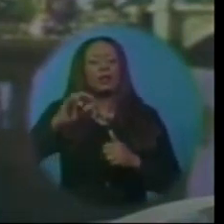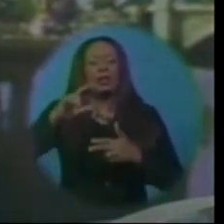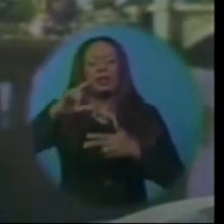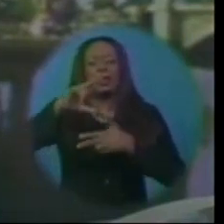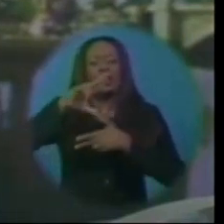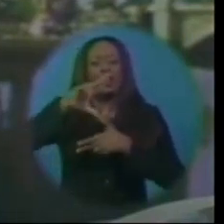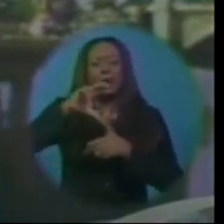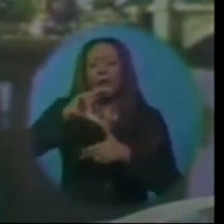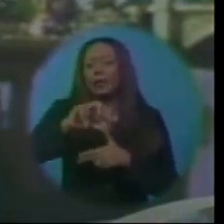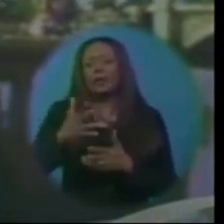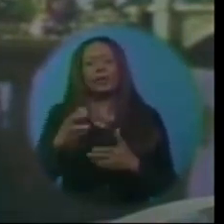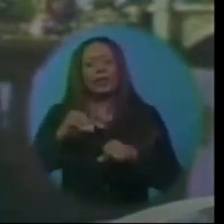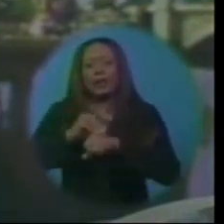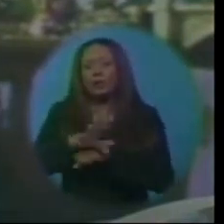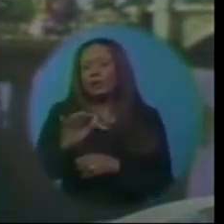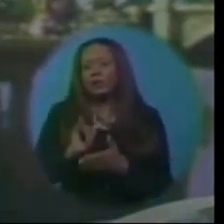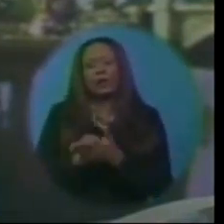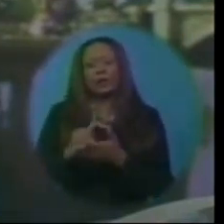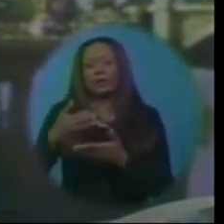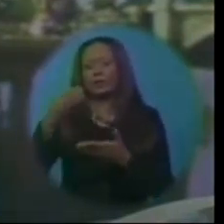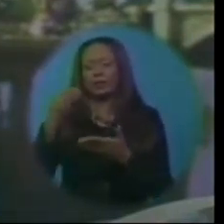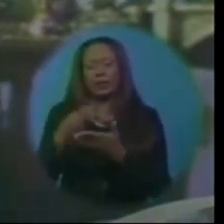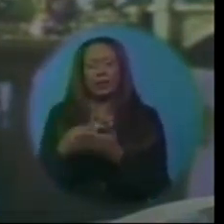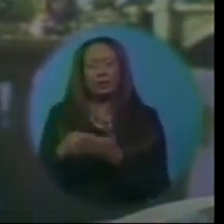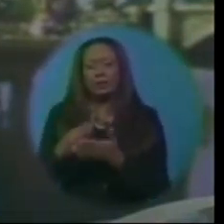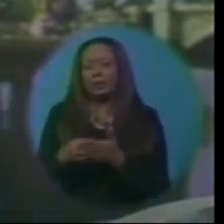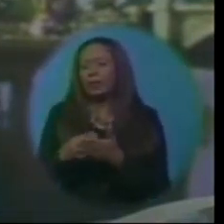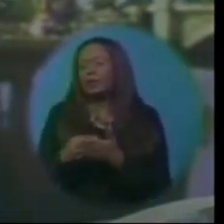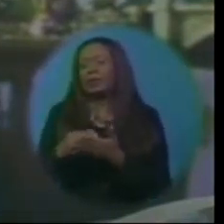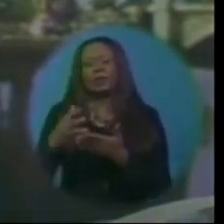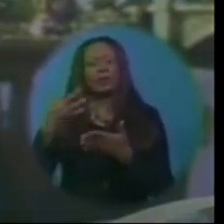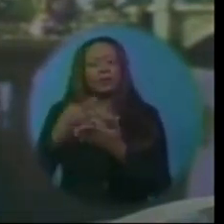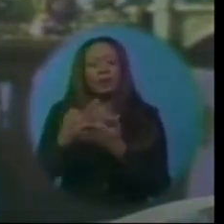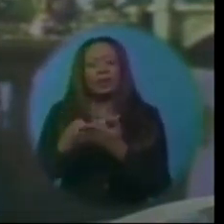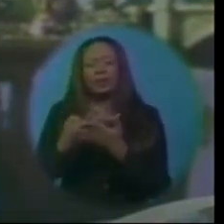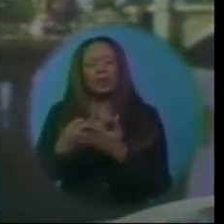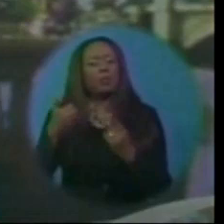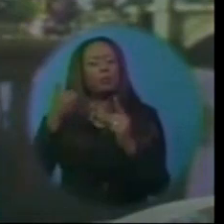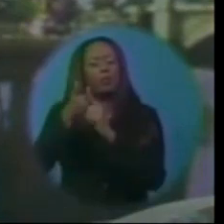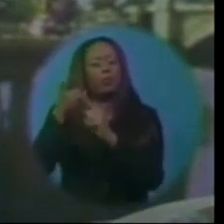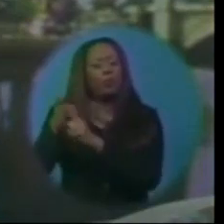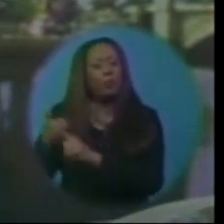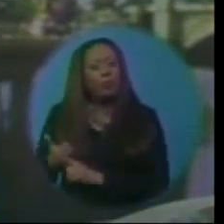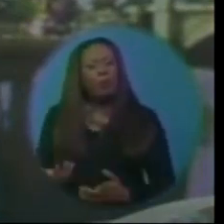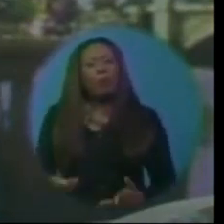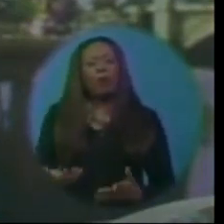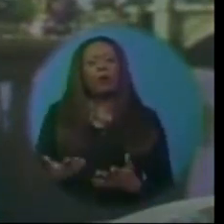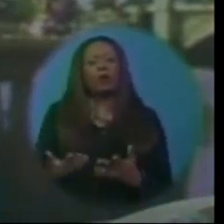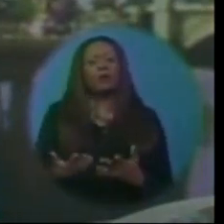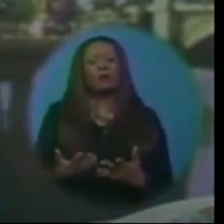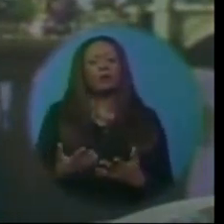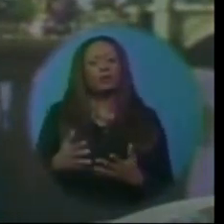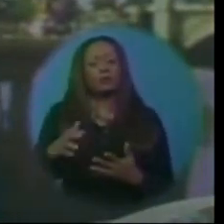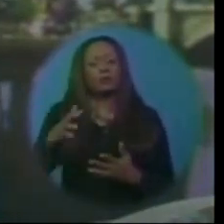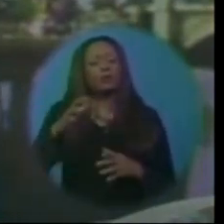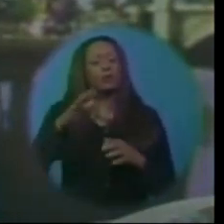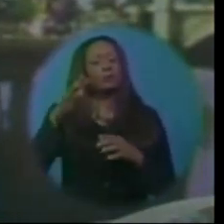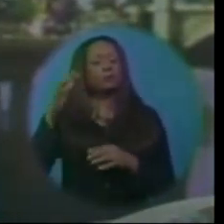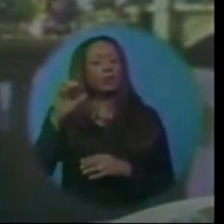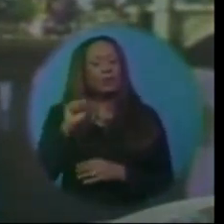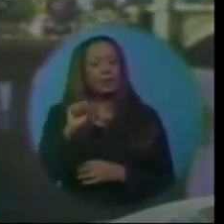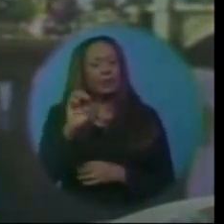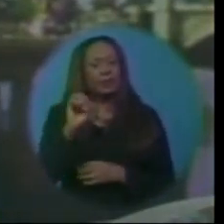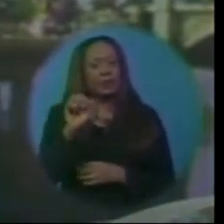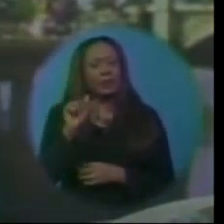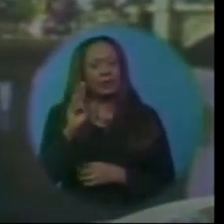U.S. Virgin Islands, Dominica and St. Martin, were significantly impacted by the Category 5 hurricanes. Seabourn assured